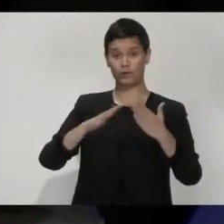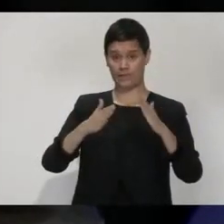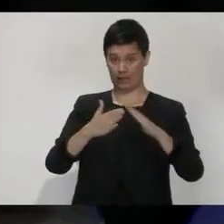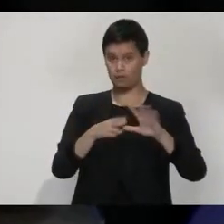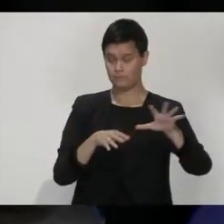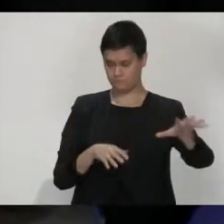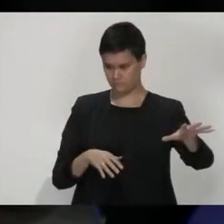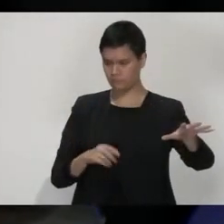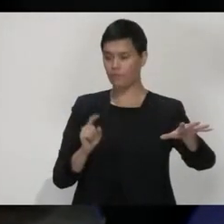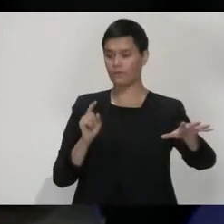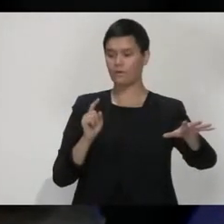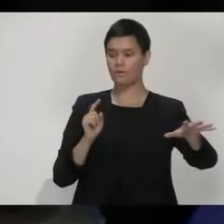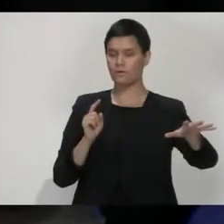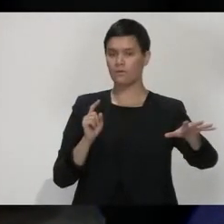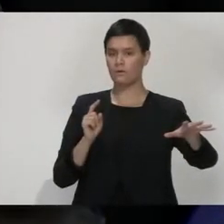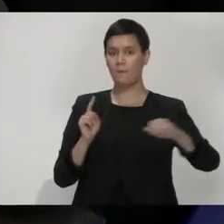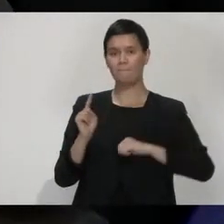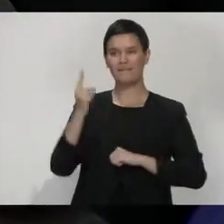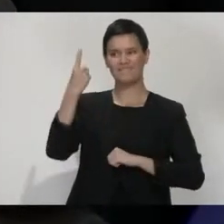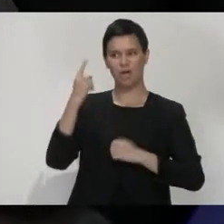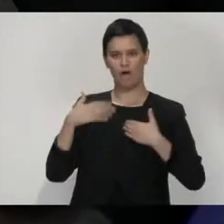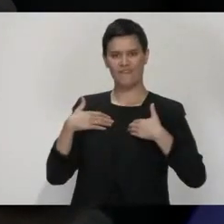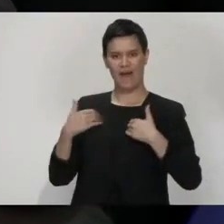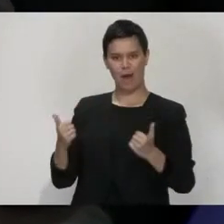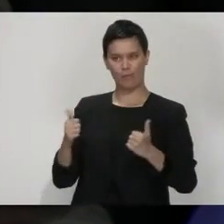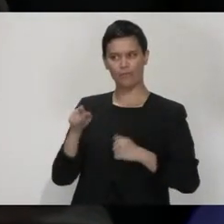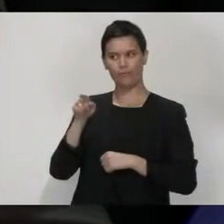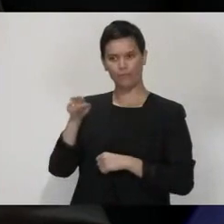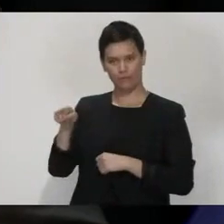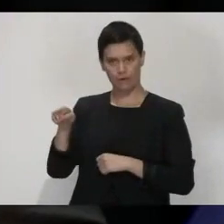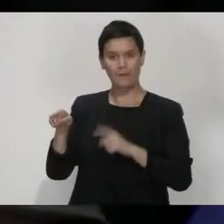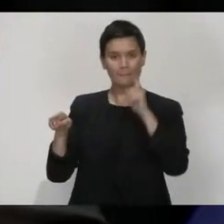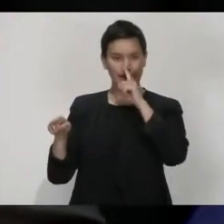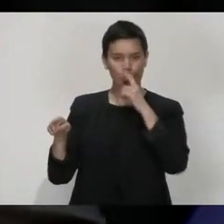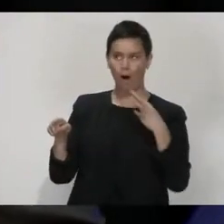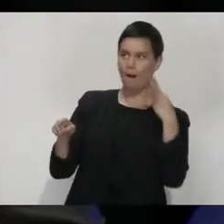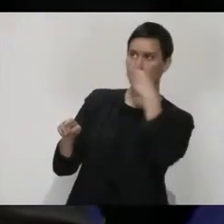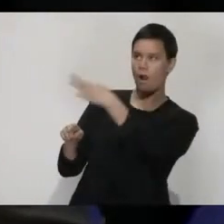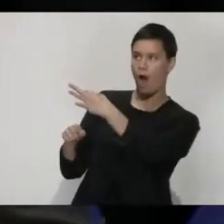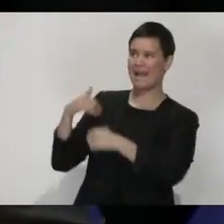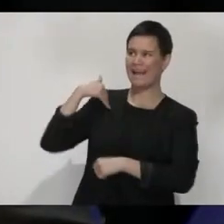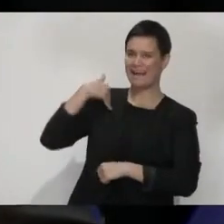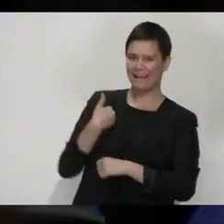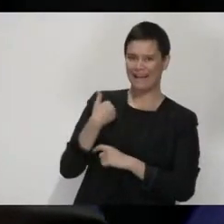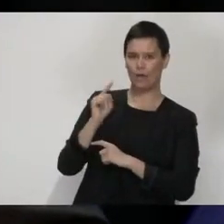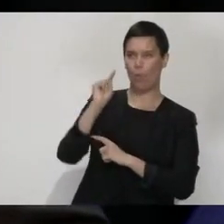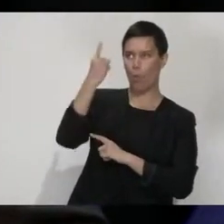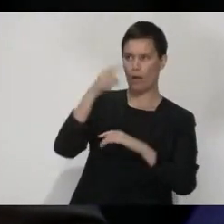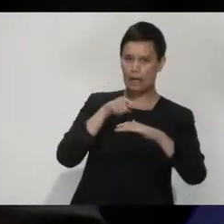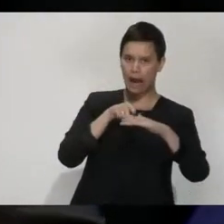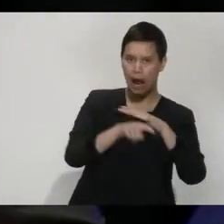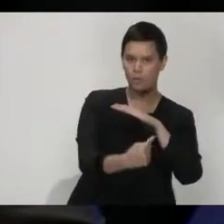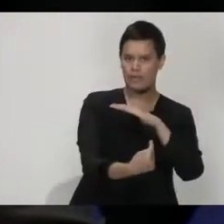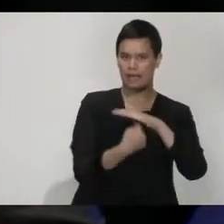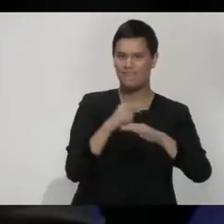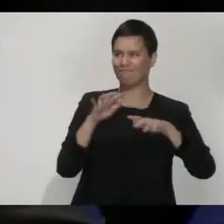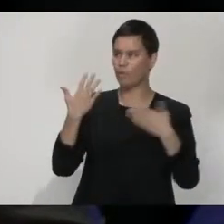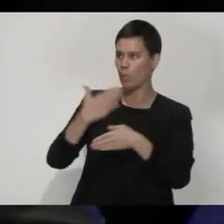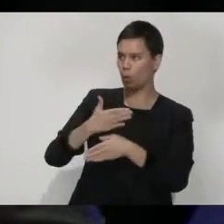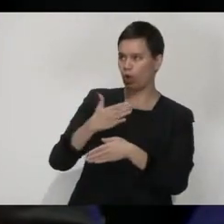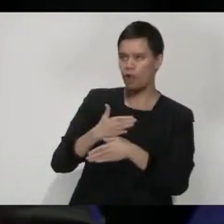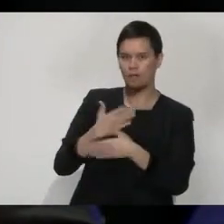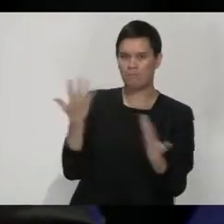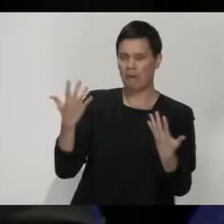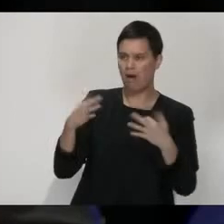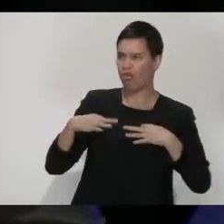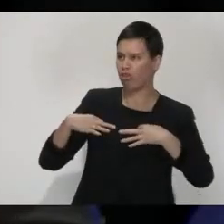of Health's handling of applications for exemptions to operate in Auckland? Oh, I've had a range of feedback. I mean, obviously, if you're a